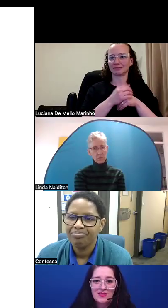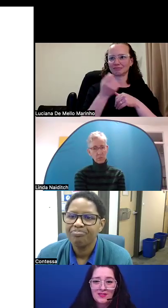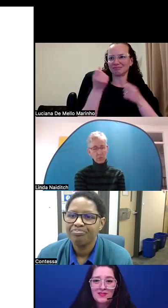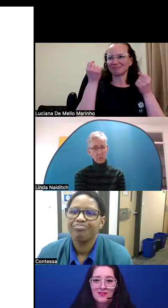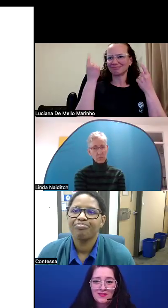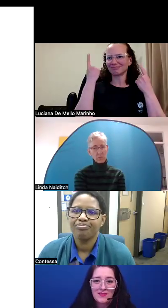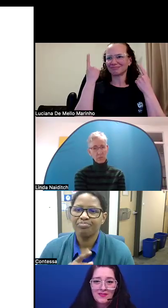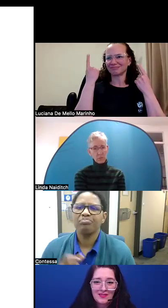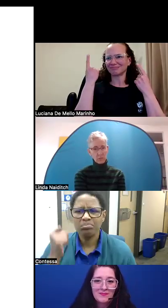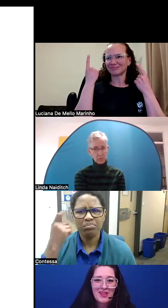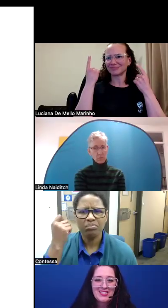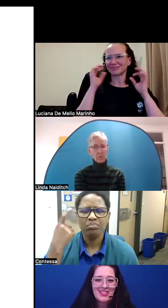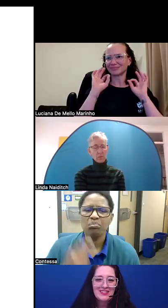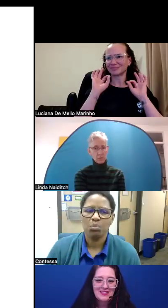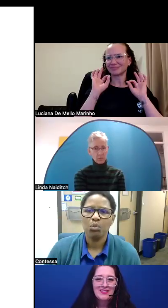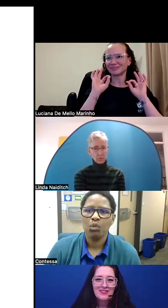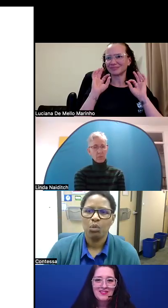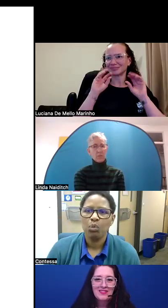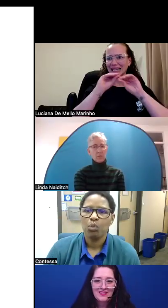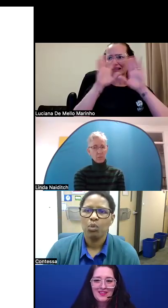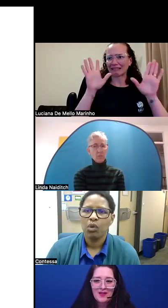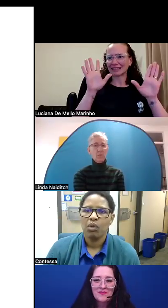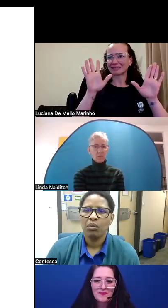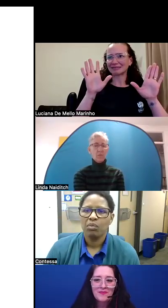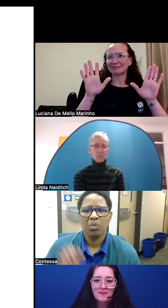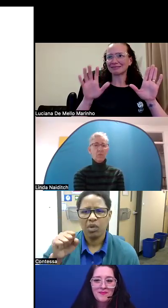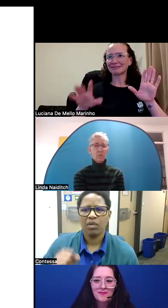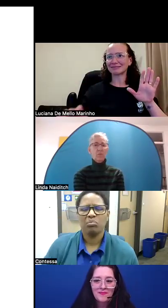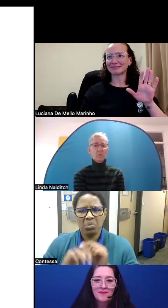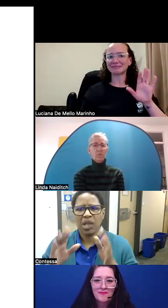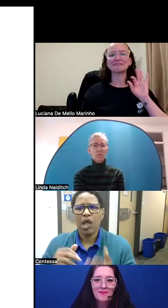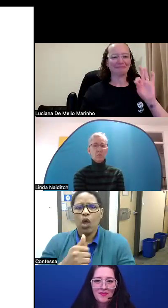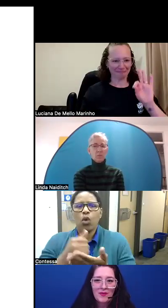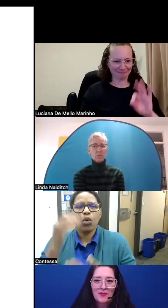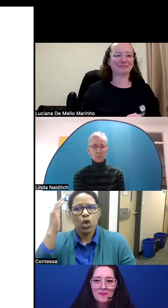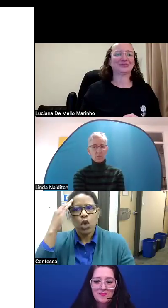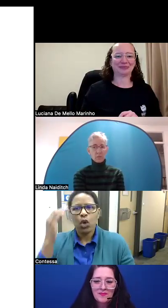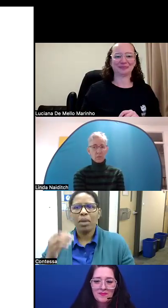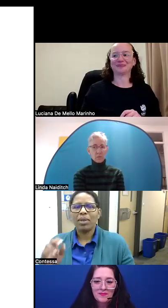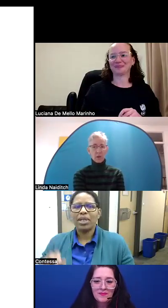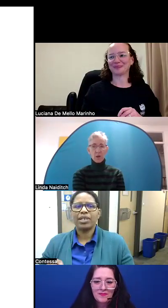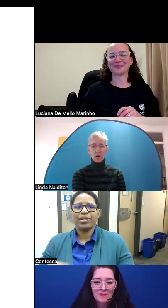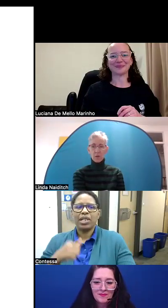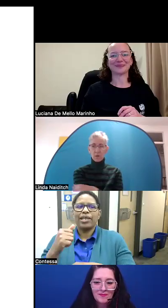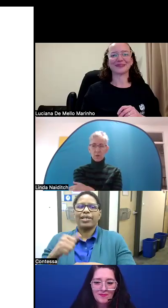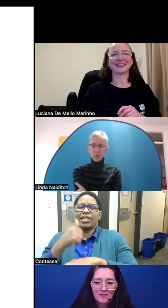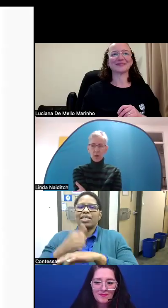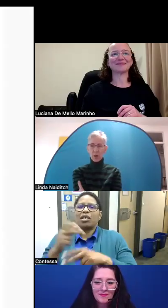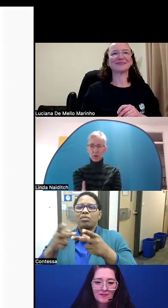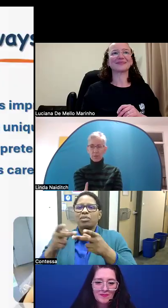process. Makes sense? Yep. Okay.